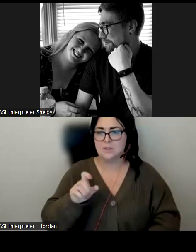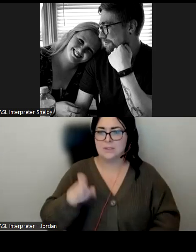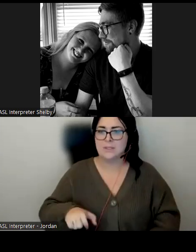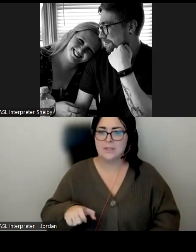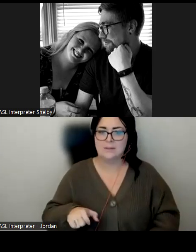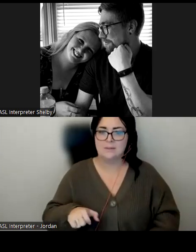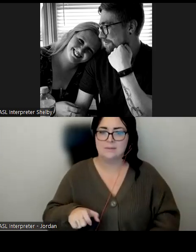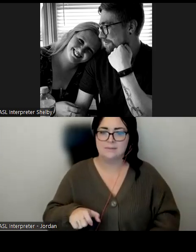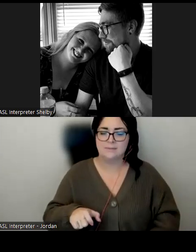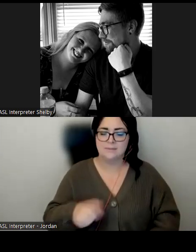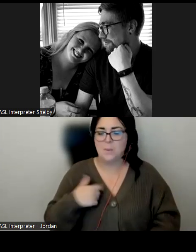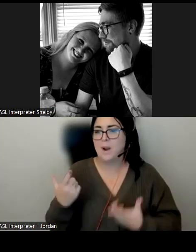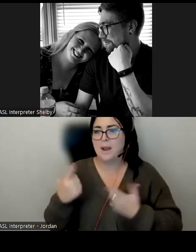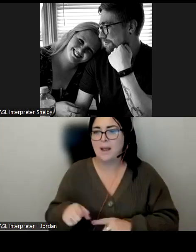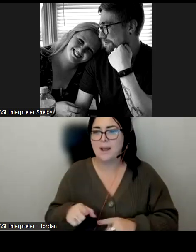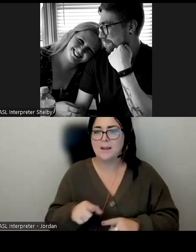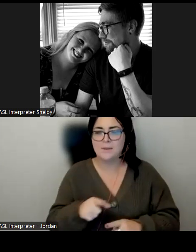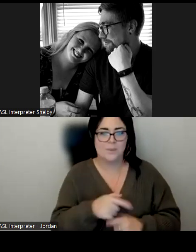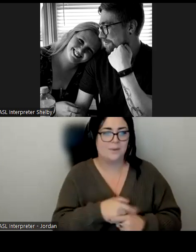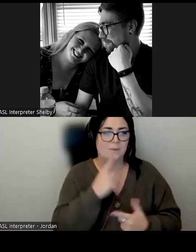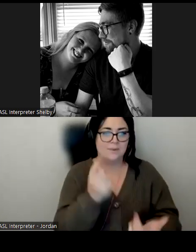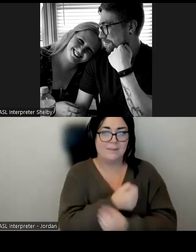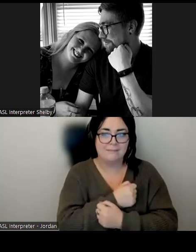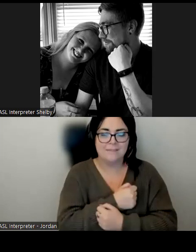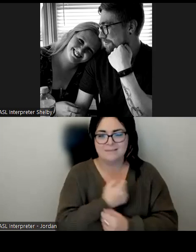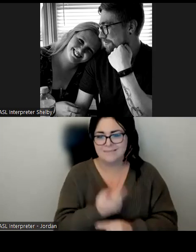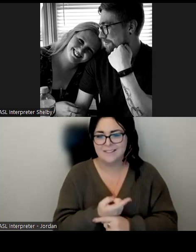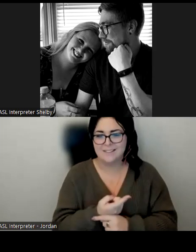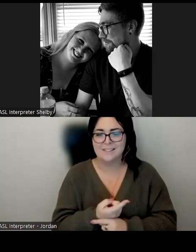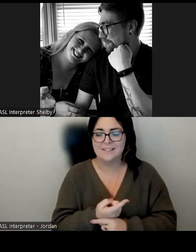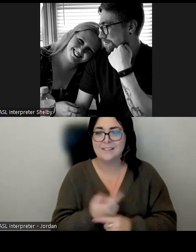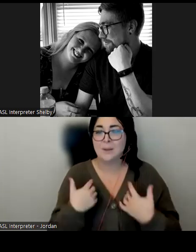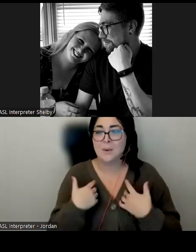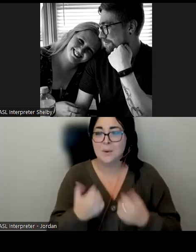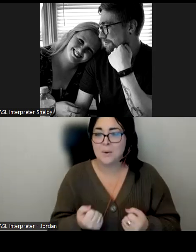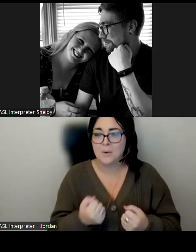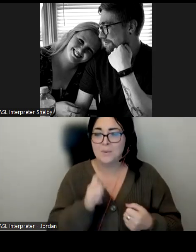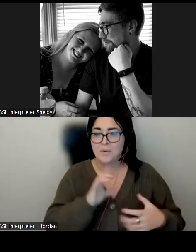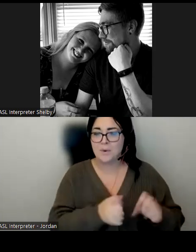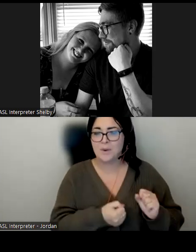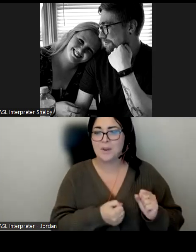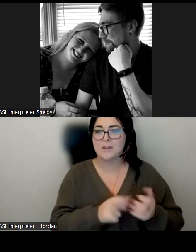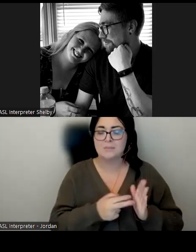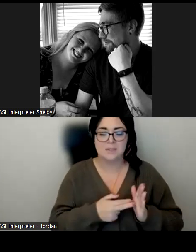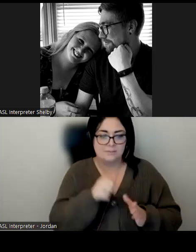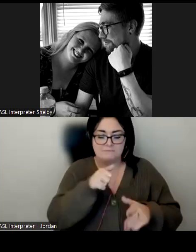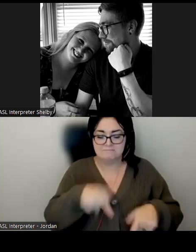for love. And so the only cure for grief is actually to allow yourself to